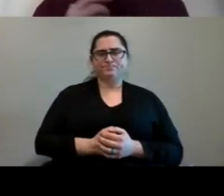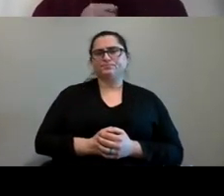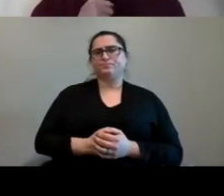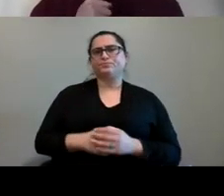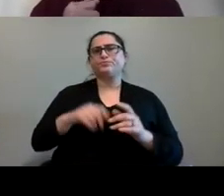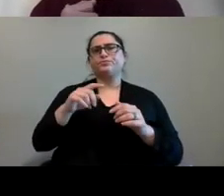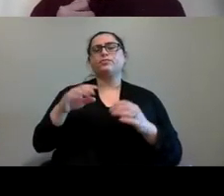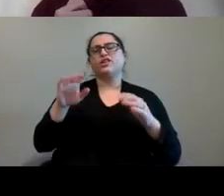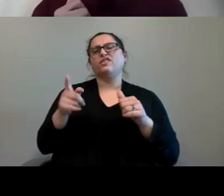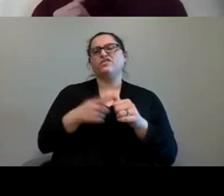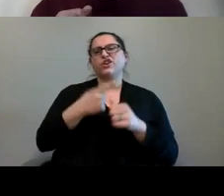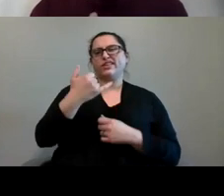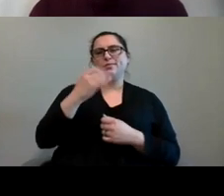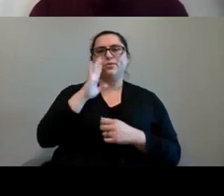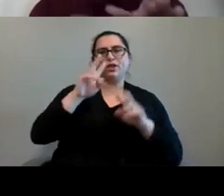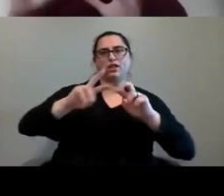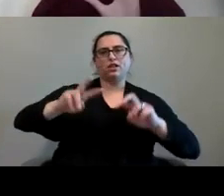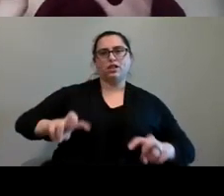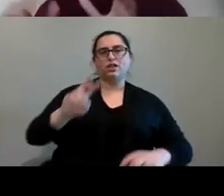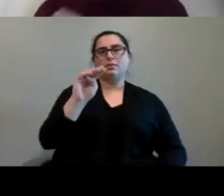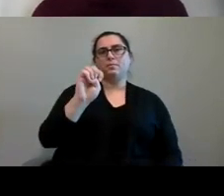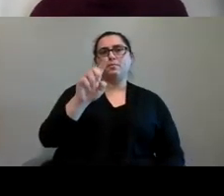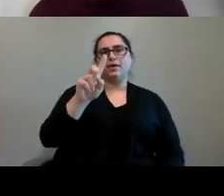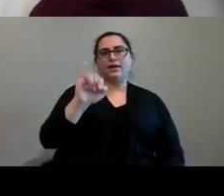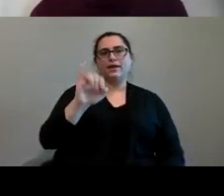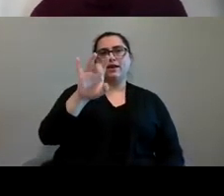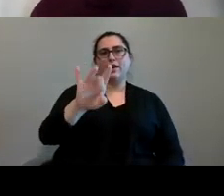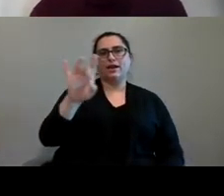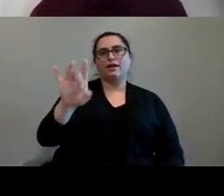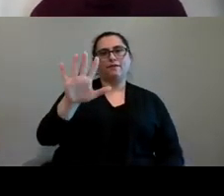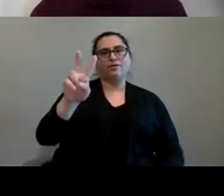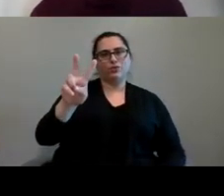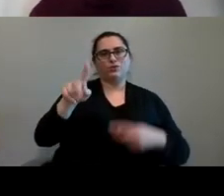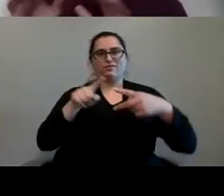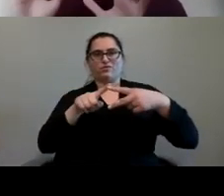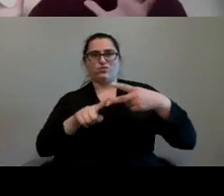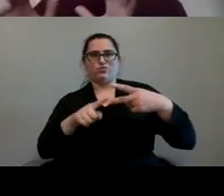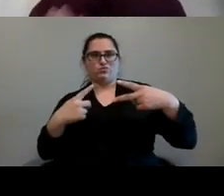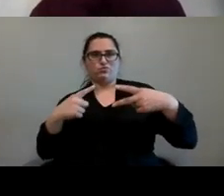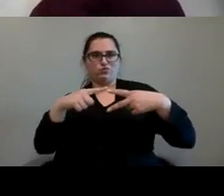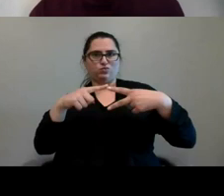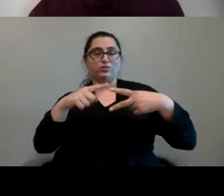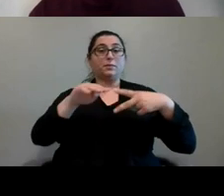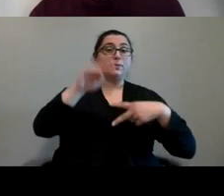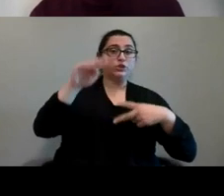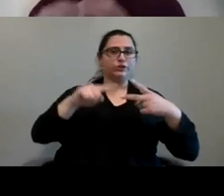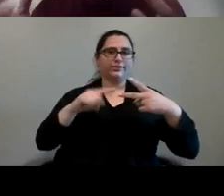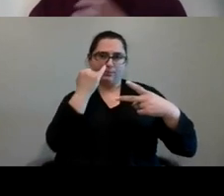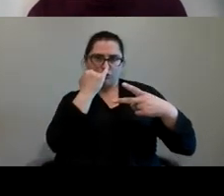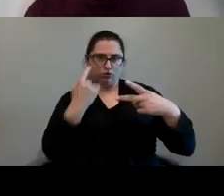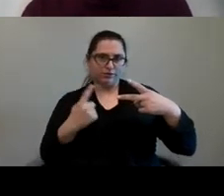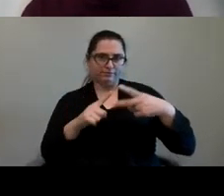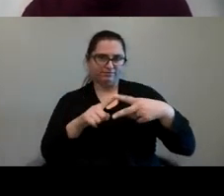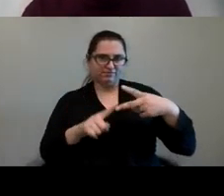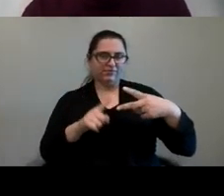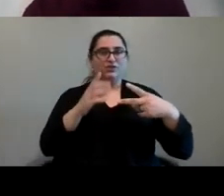METI 8852 trajectories. There's a lot going on in this figure, but I'll walk you through it kind of